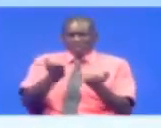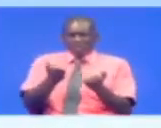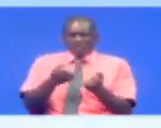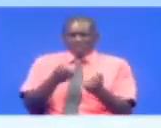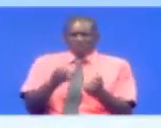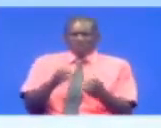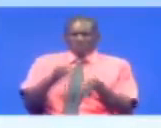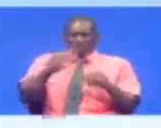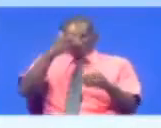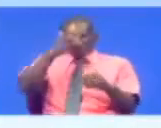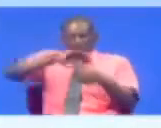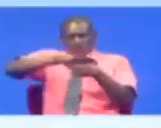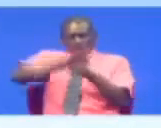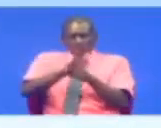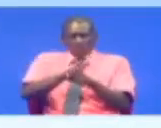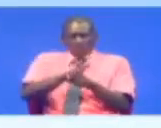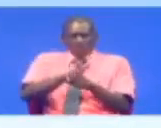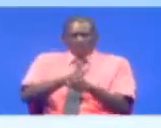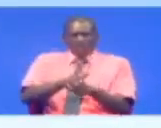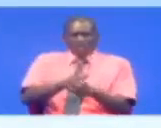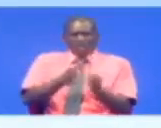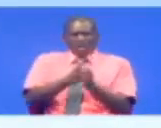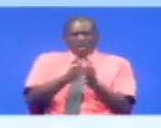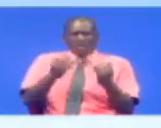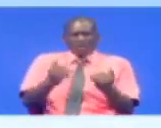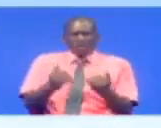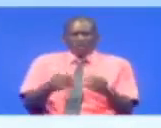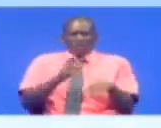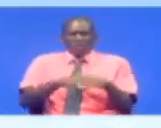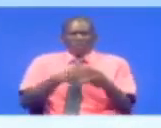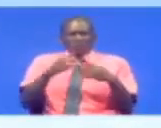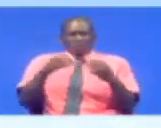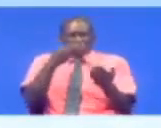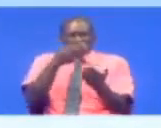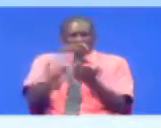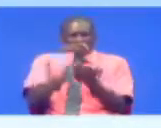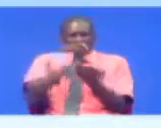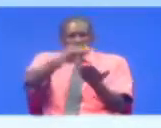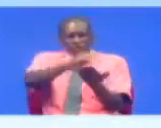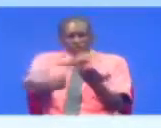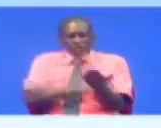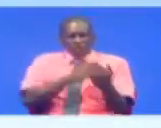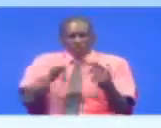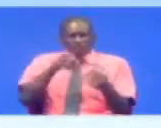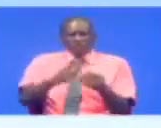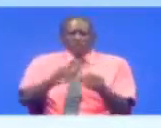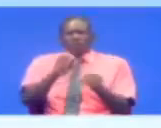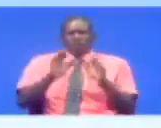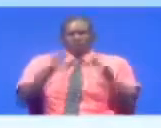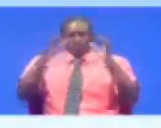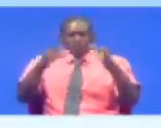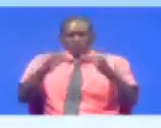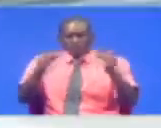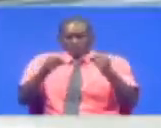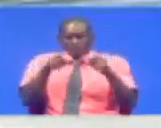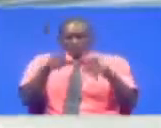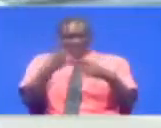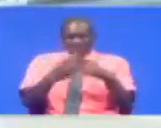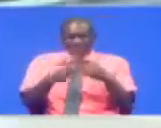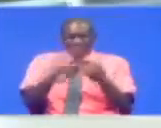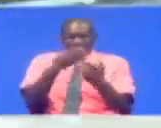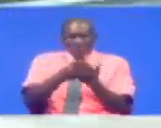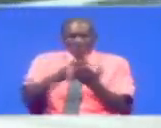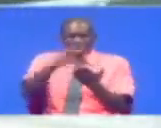the COVID-19 pandemic and adjust accordingly when it comes to financial reporting. That was one of the key messages at this year's